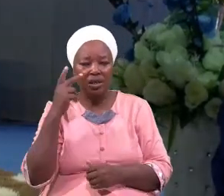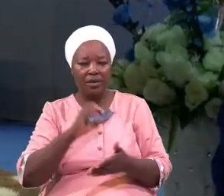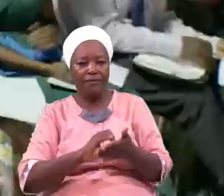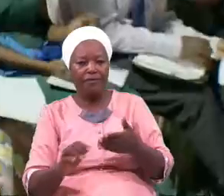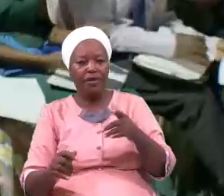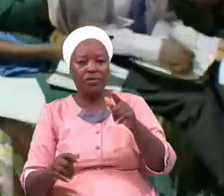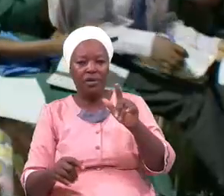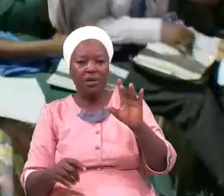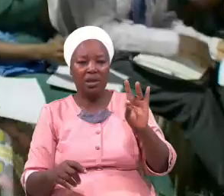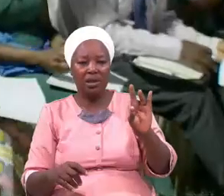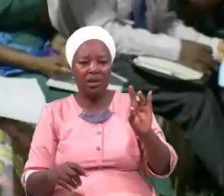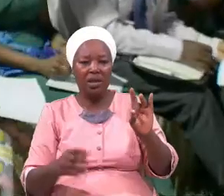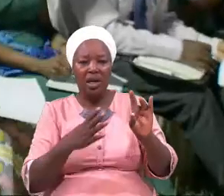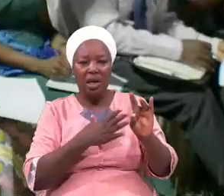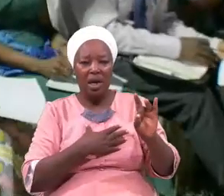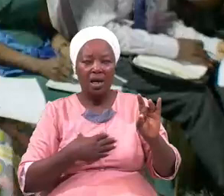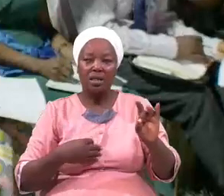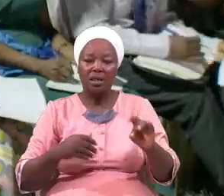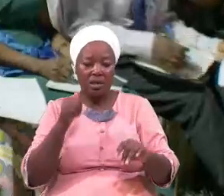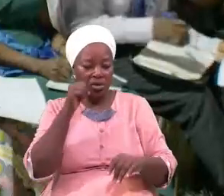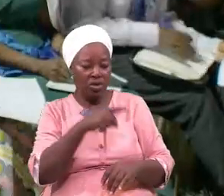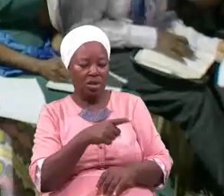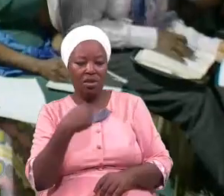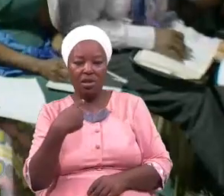28. And she said, if